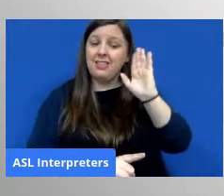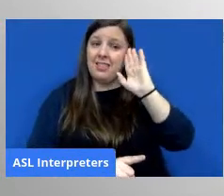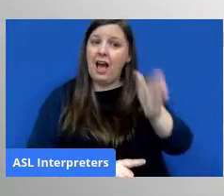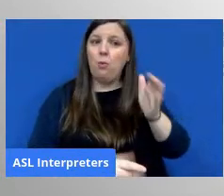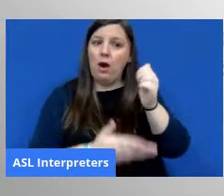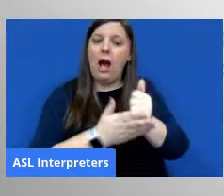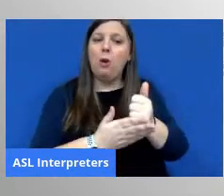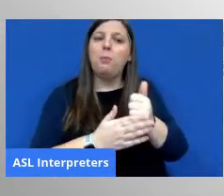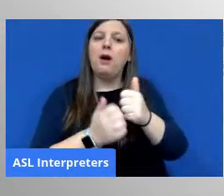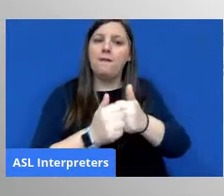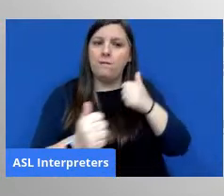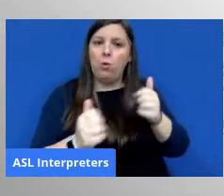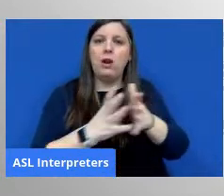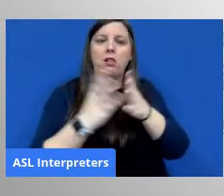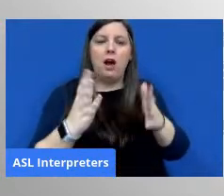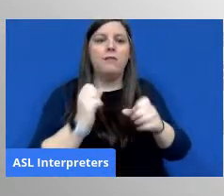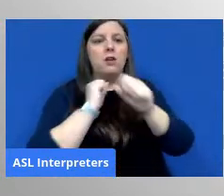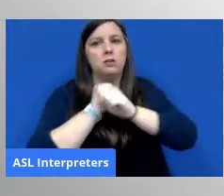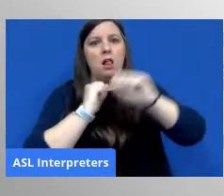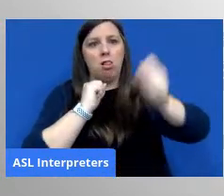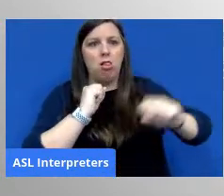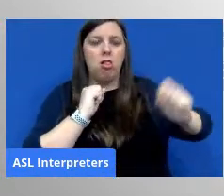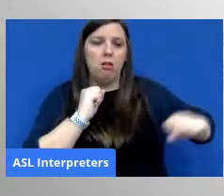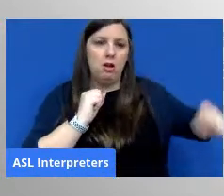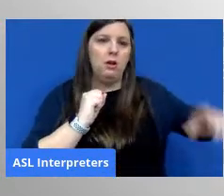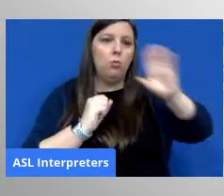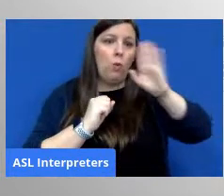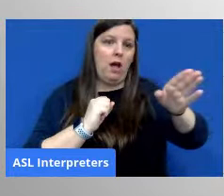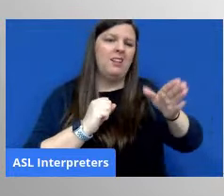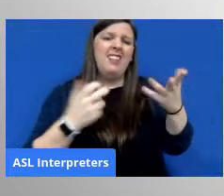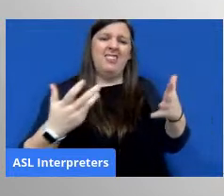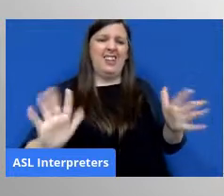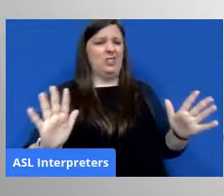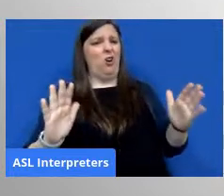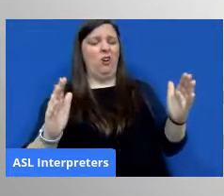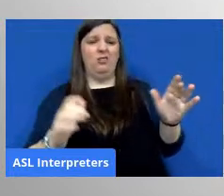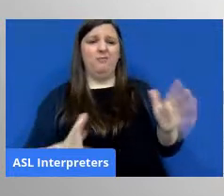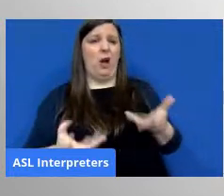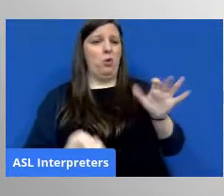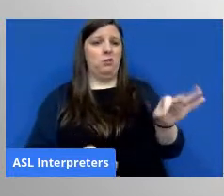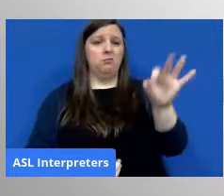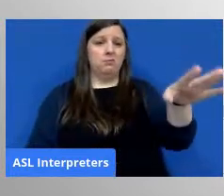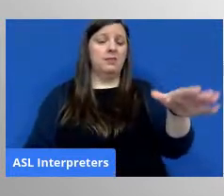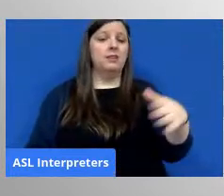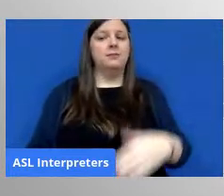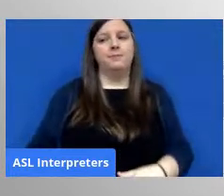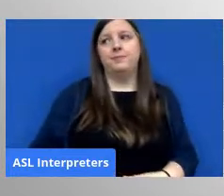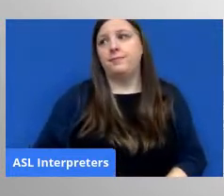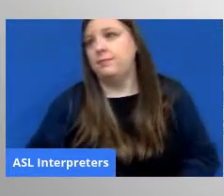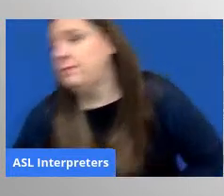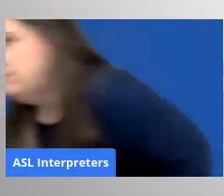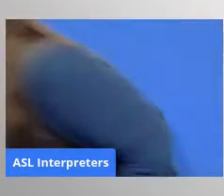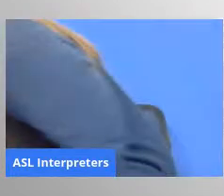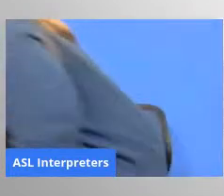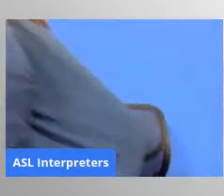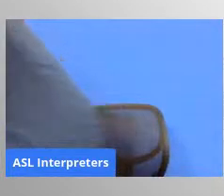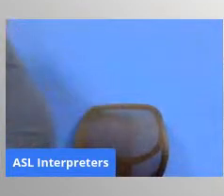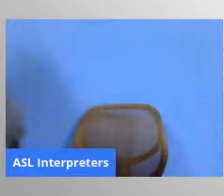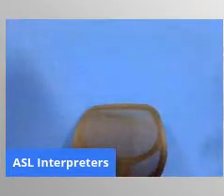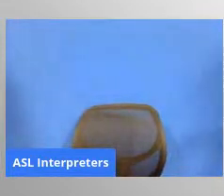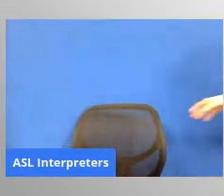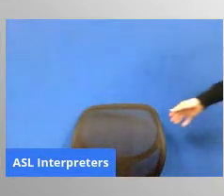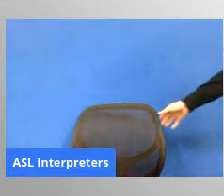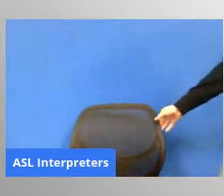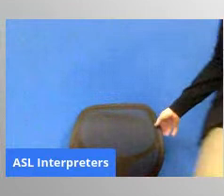this extended conversation. That's all I got. Thank you, Ms. Gallagher. And so, I do want to